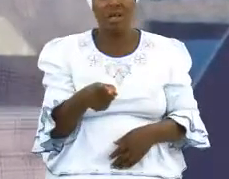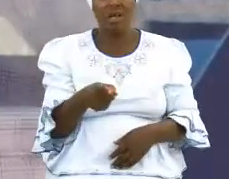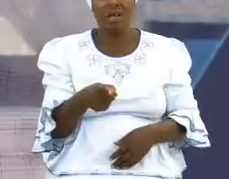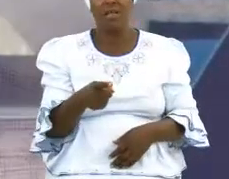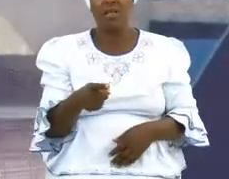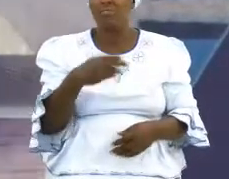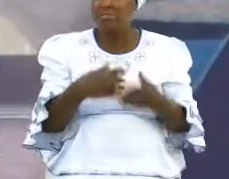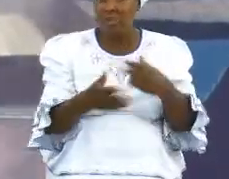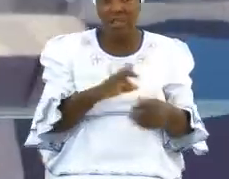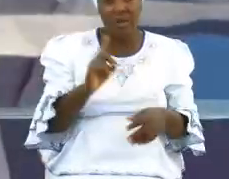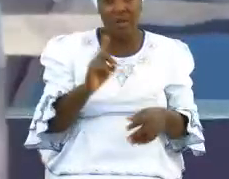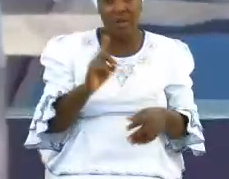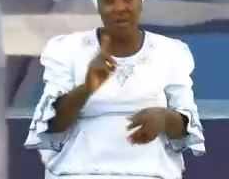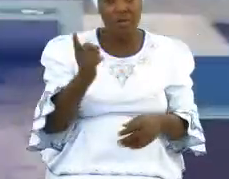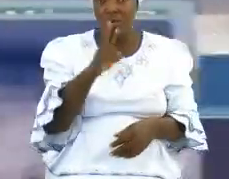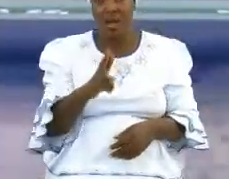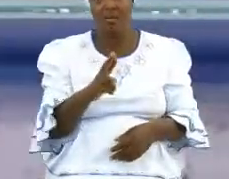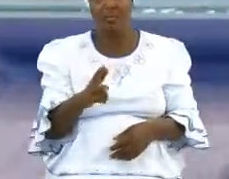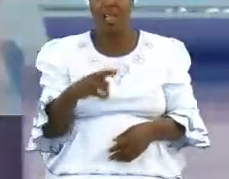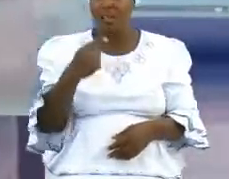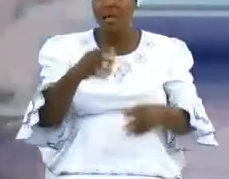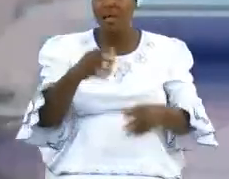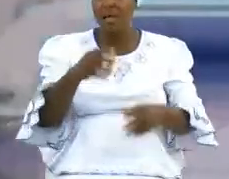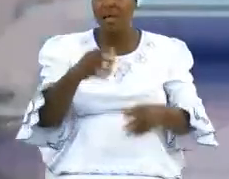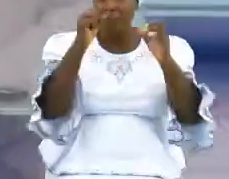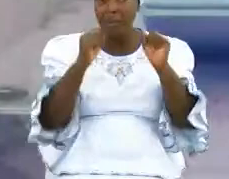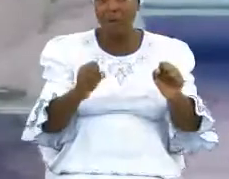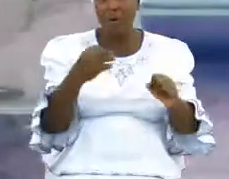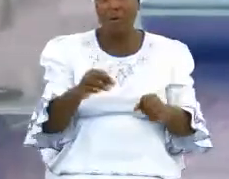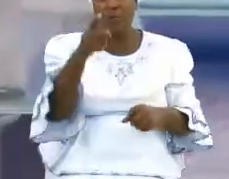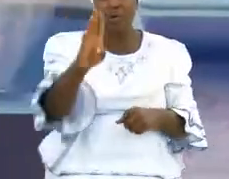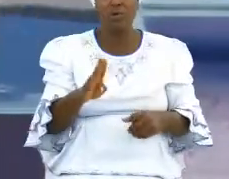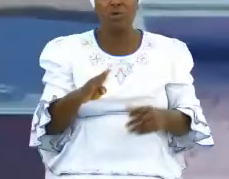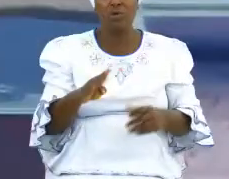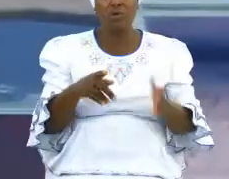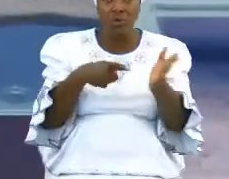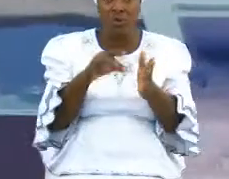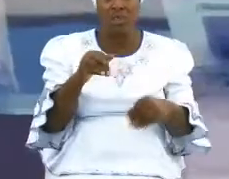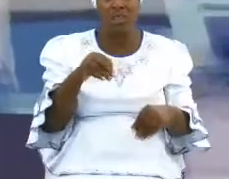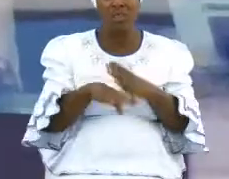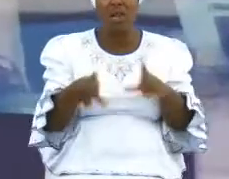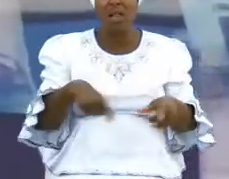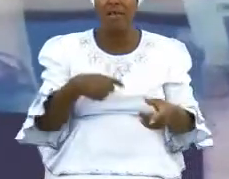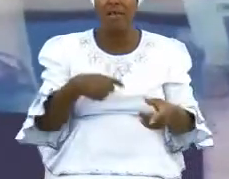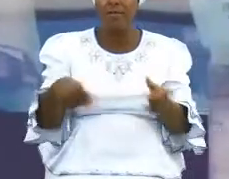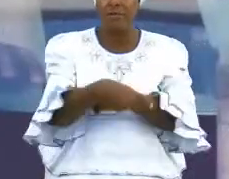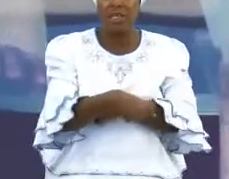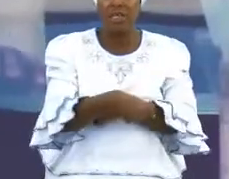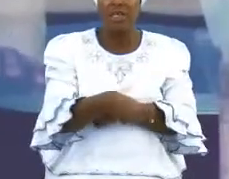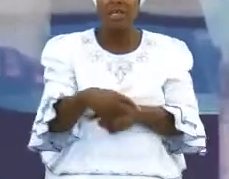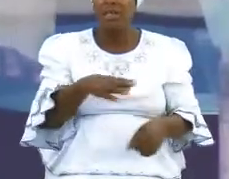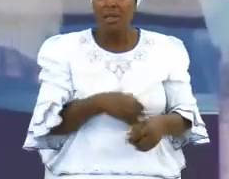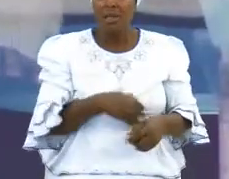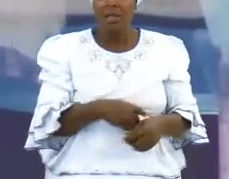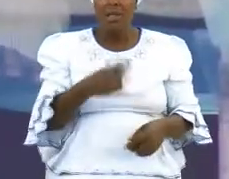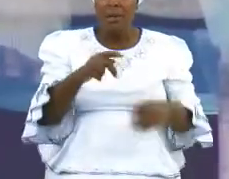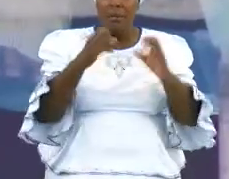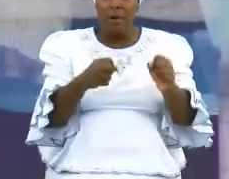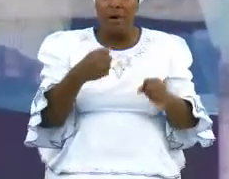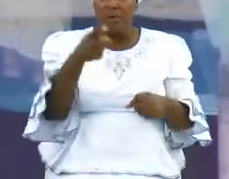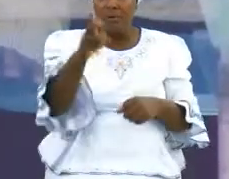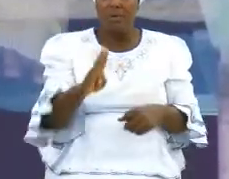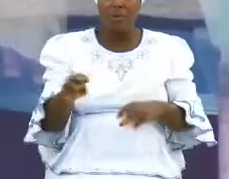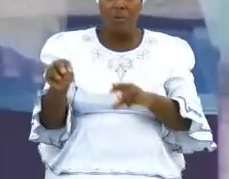where you are, the power of God manifesting today, the power of God